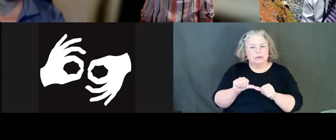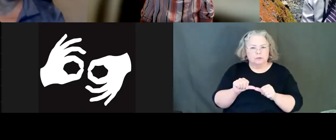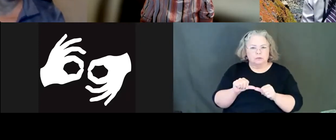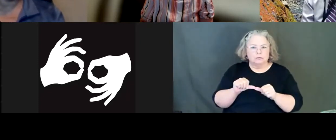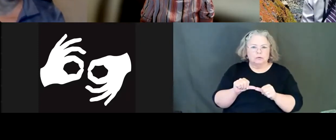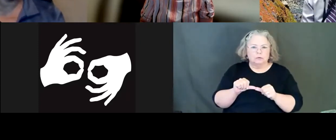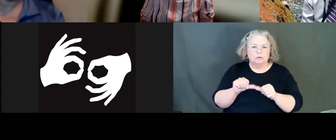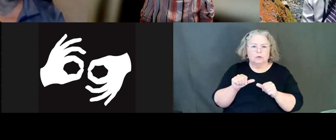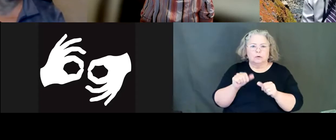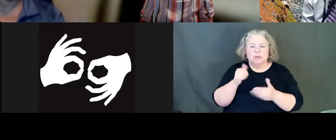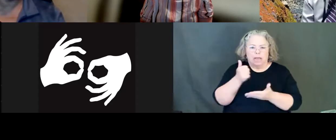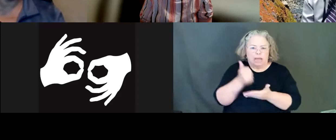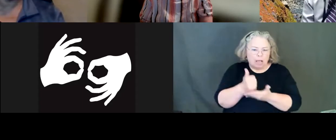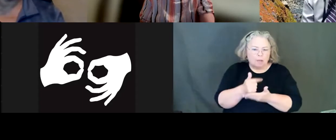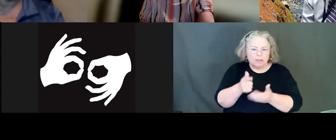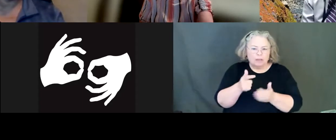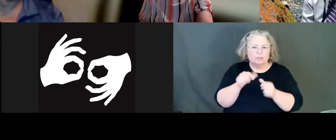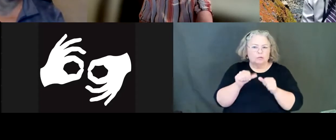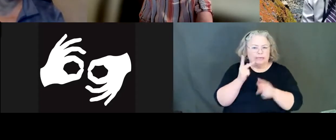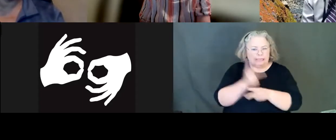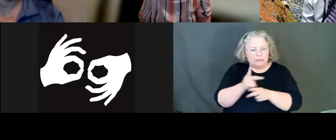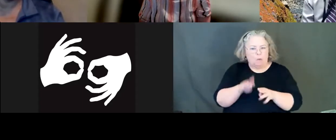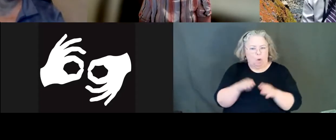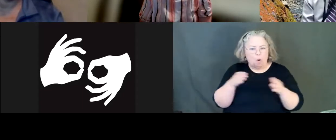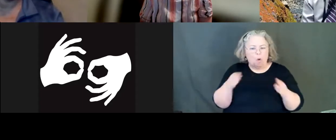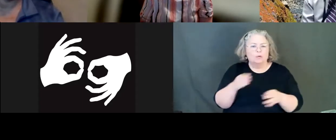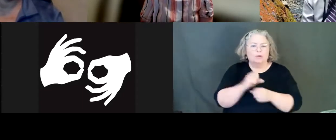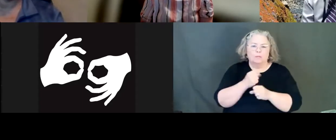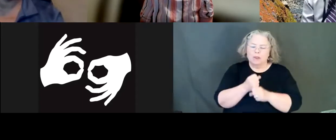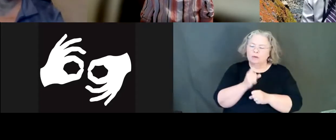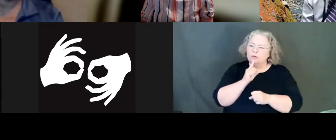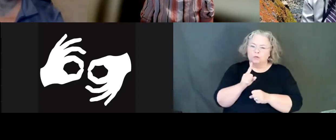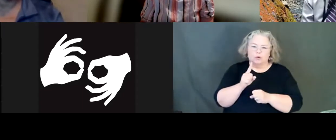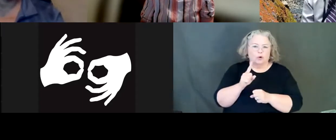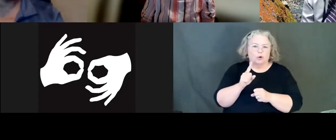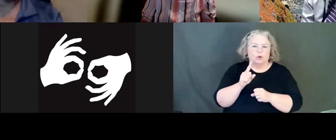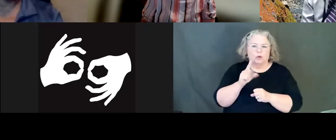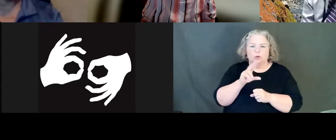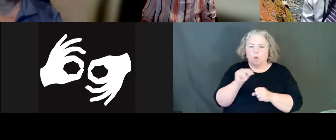to assist them with remaining open and making sure that we don't have any large outbreaks.